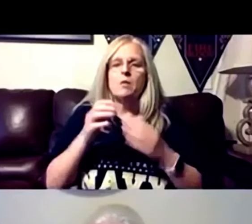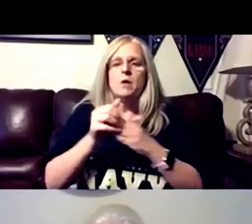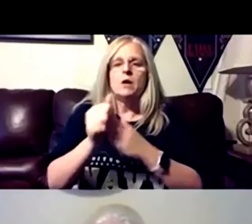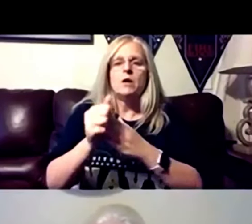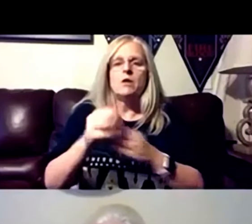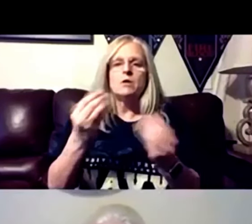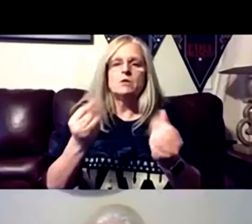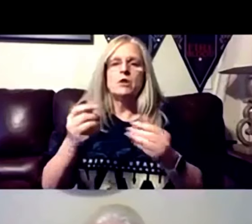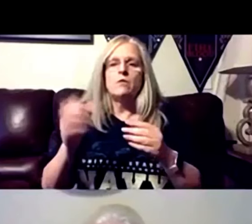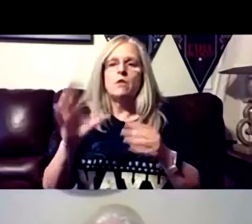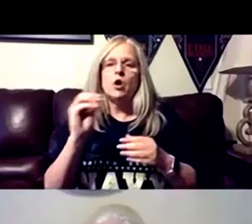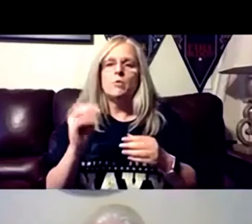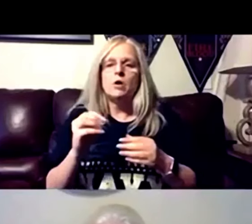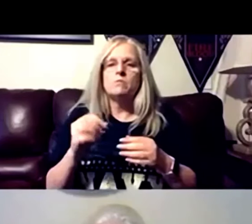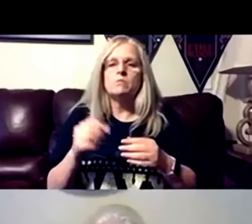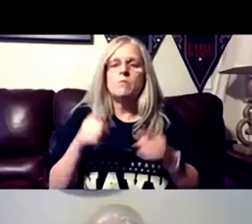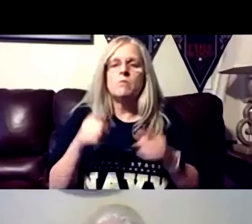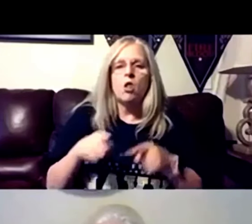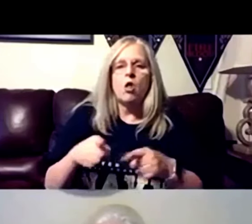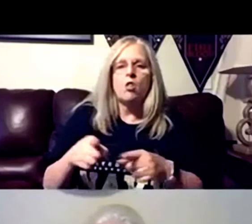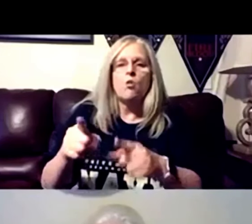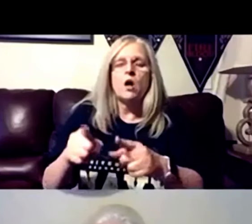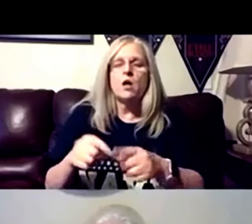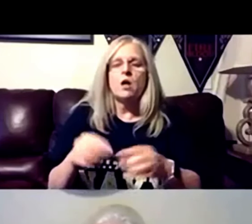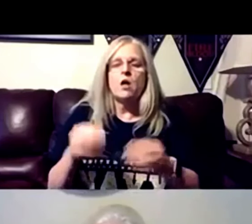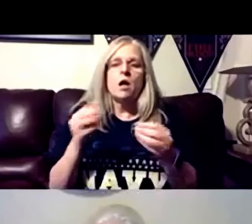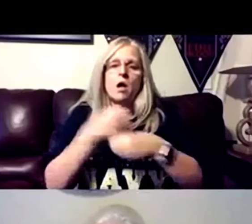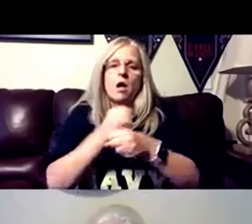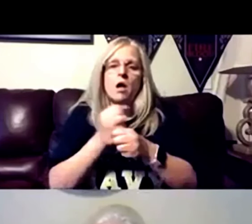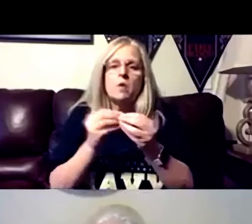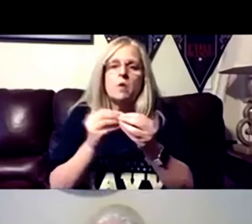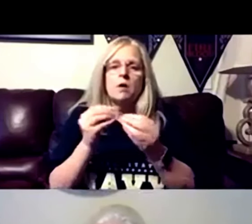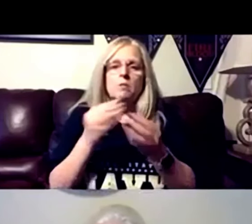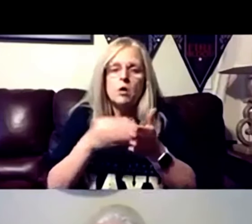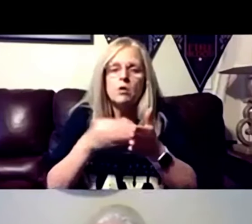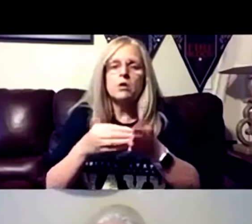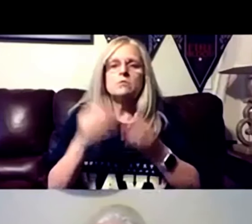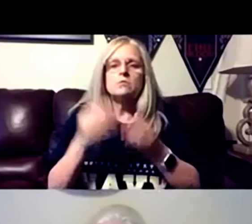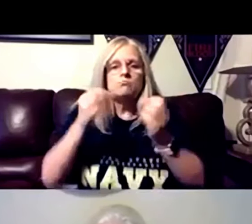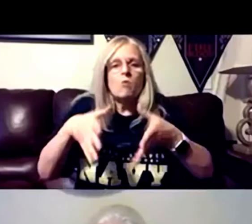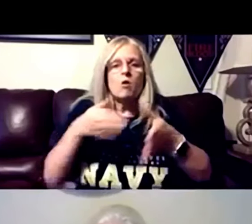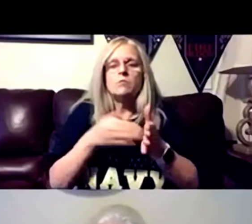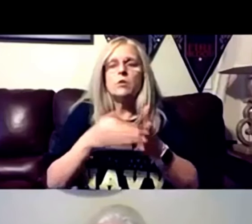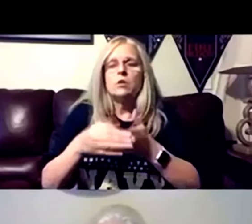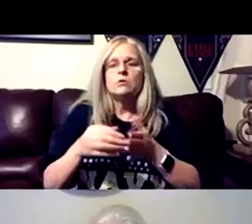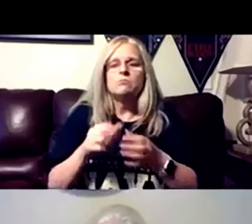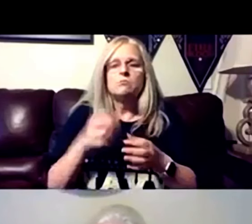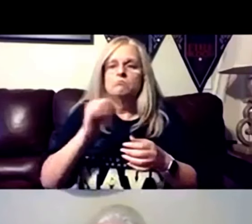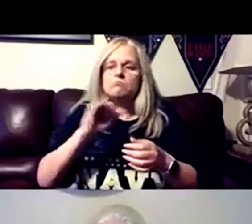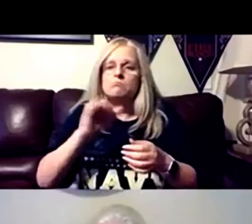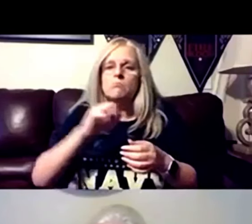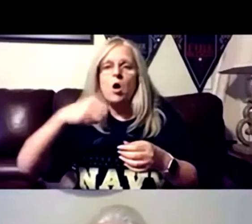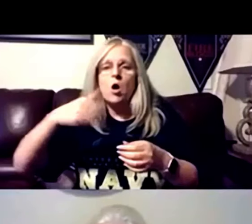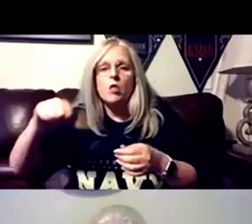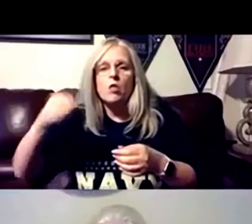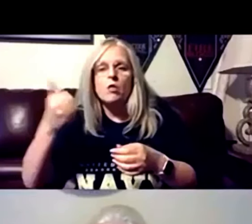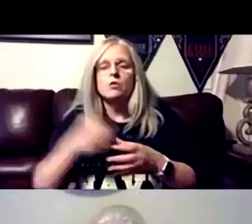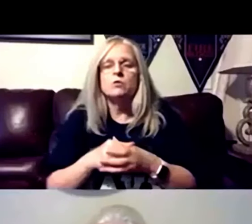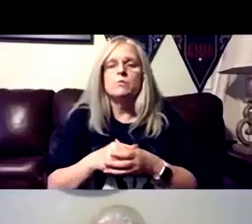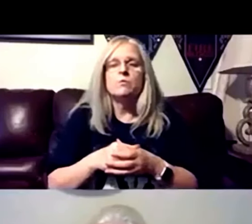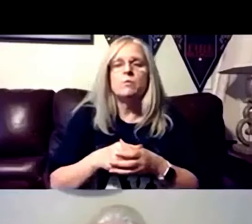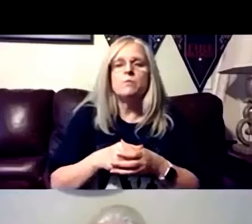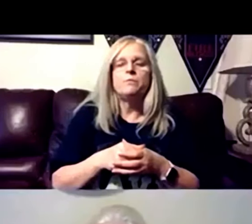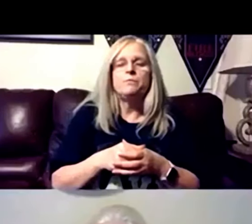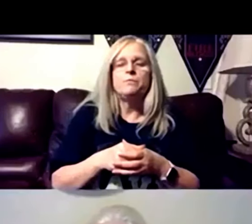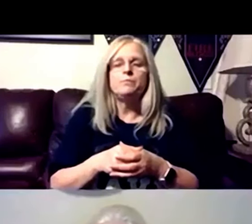companies, but along the way, I've made millions, I've lost millions, just like others, you know, but I made a commitment to myself and to